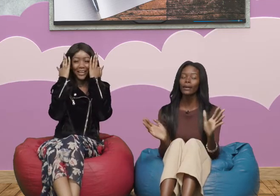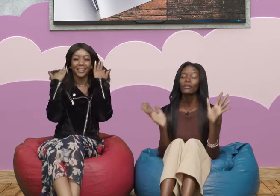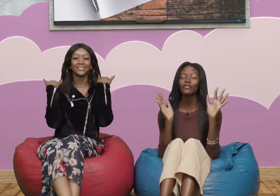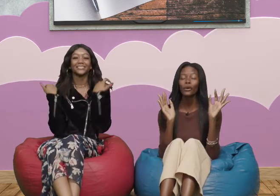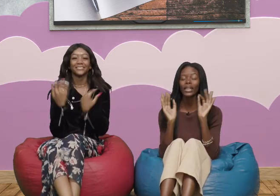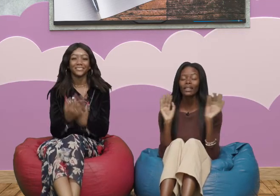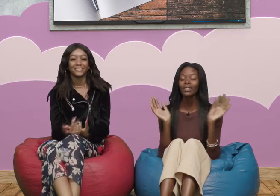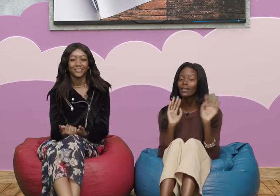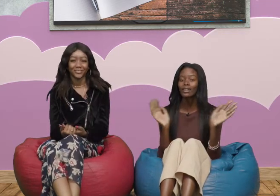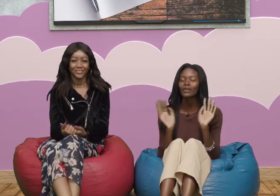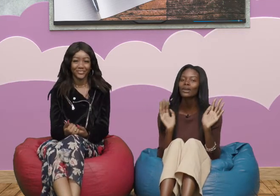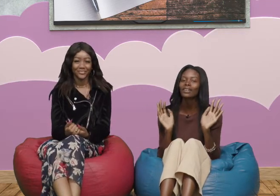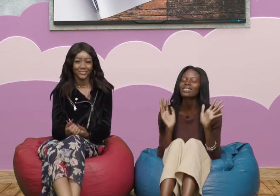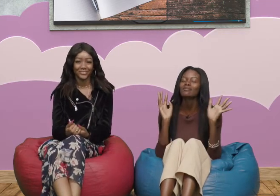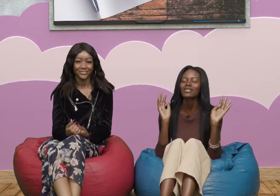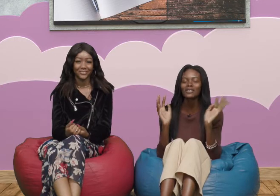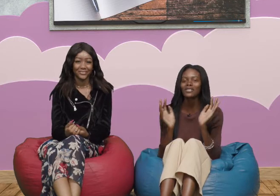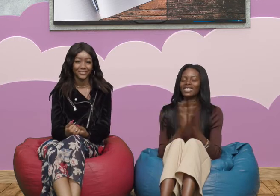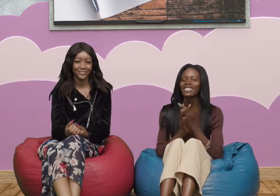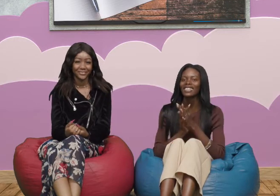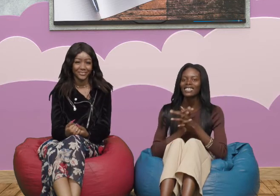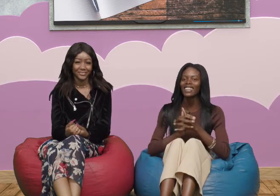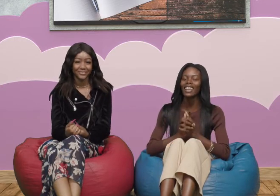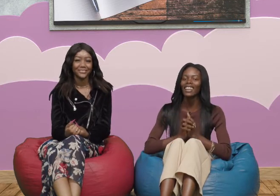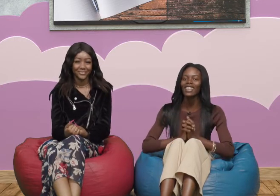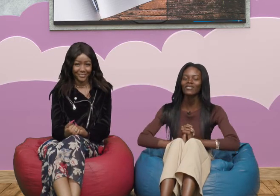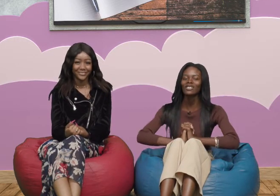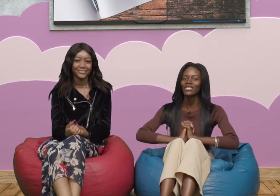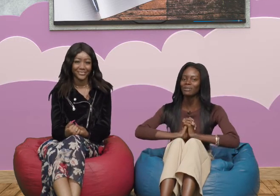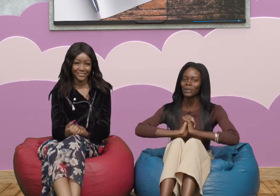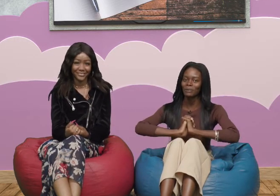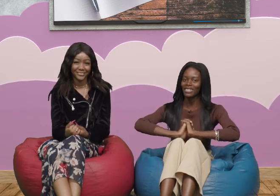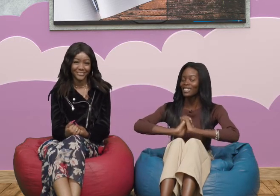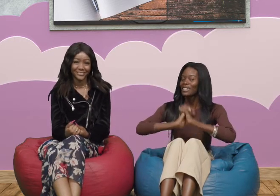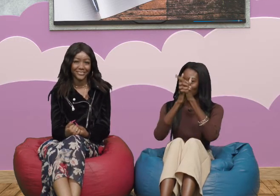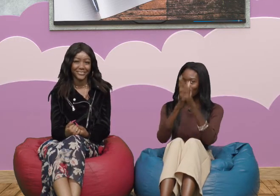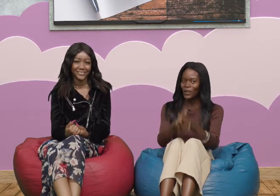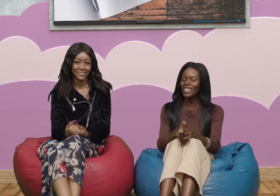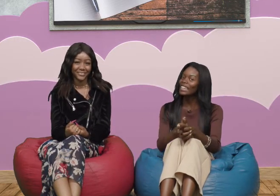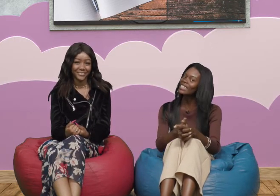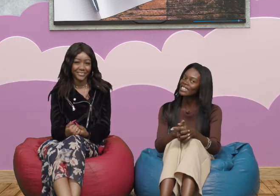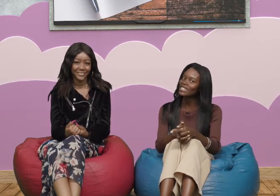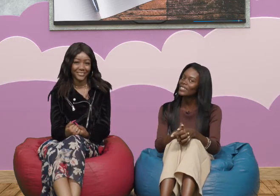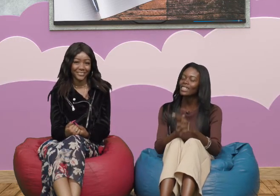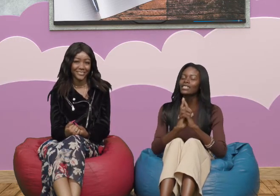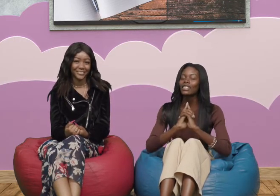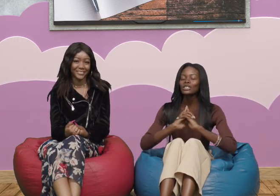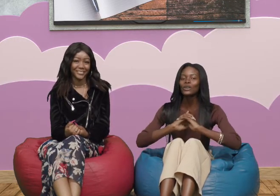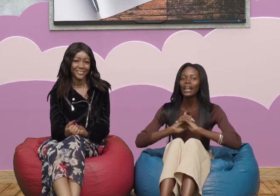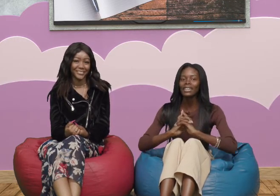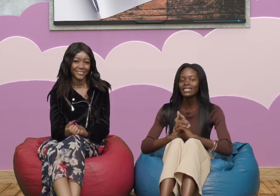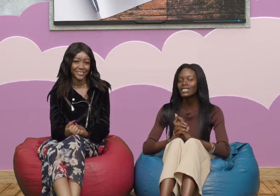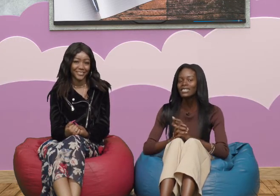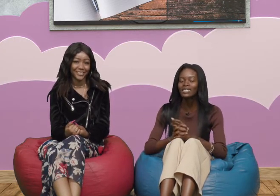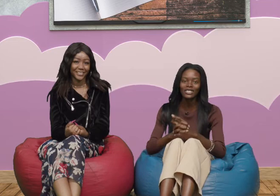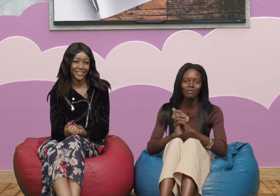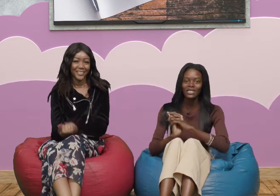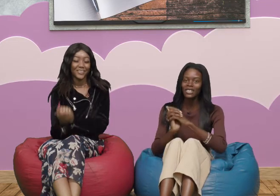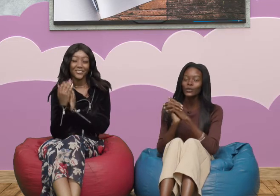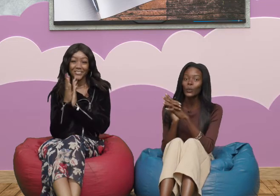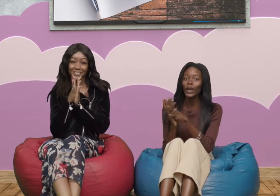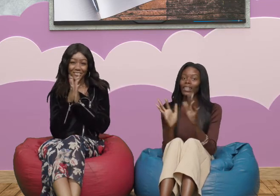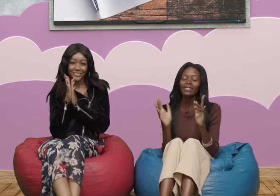before we get carried away, because I'm so excited. I love newspapers. Before we get carried away, let's head on to our lessons. Teacher Muta